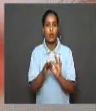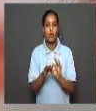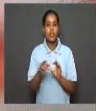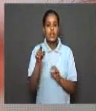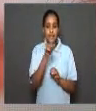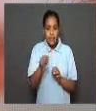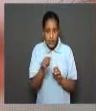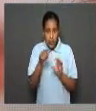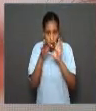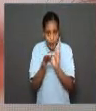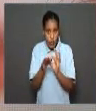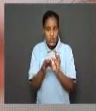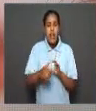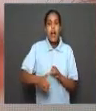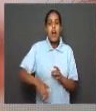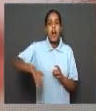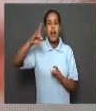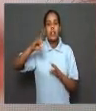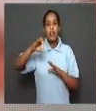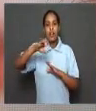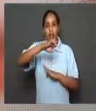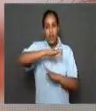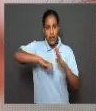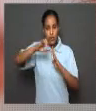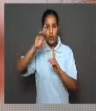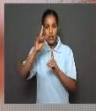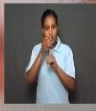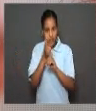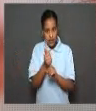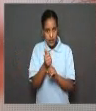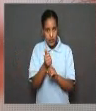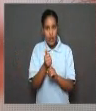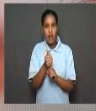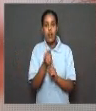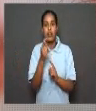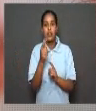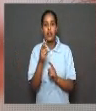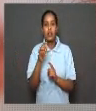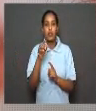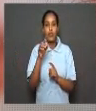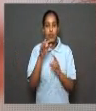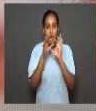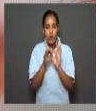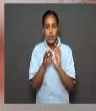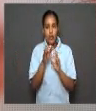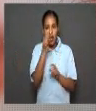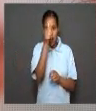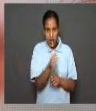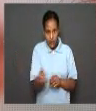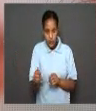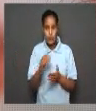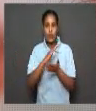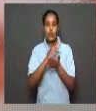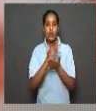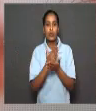Sigma bonds have the highest electron density along the bond axis in between the